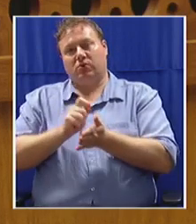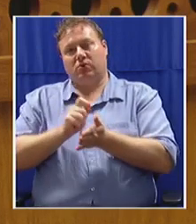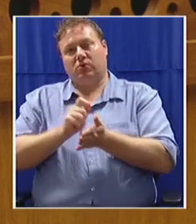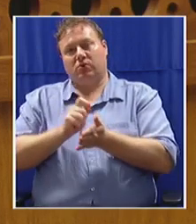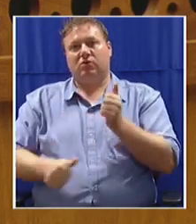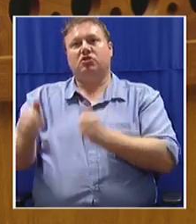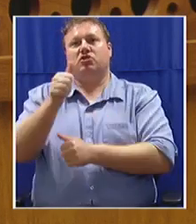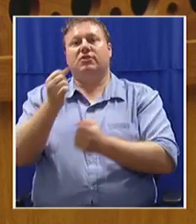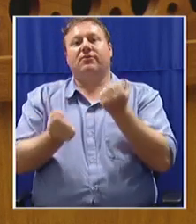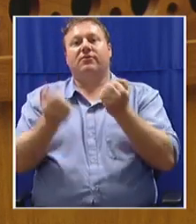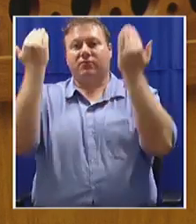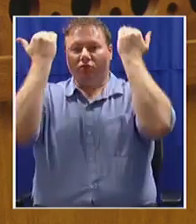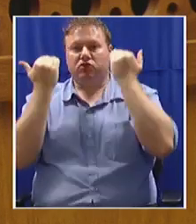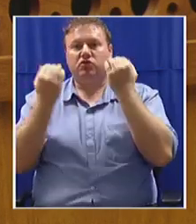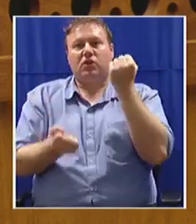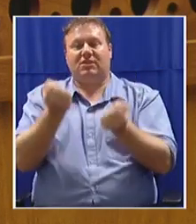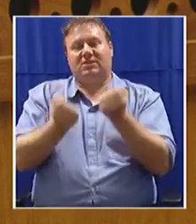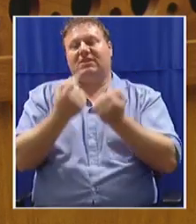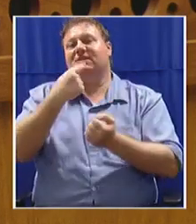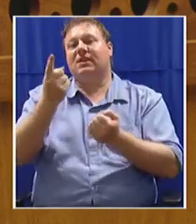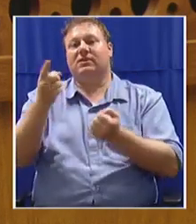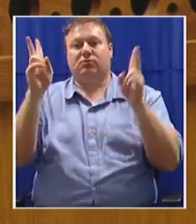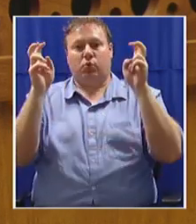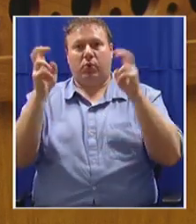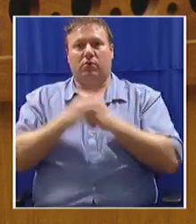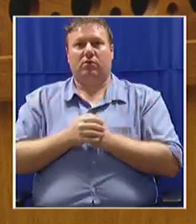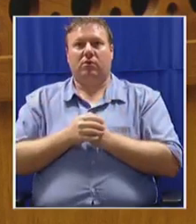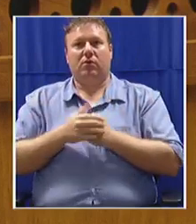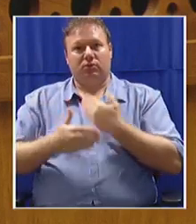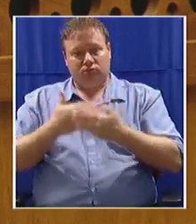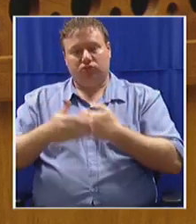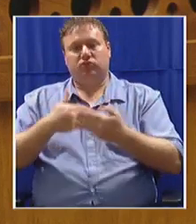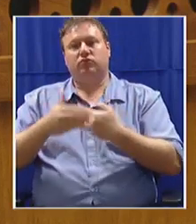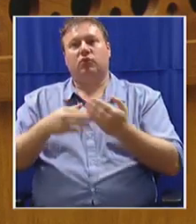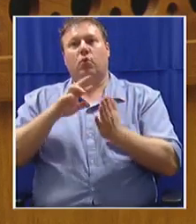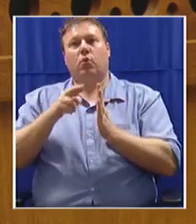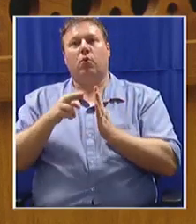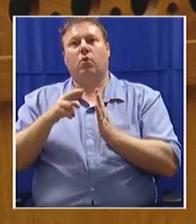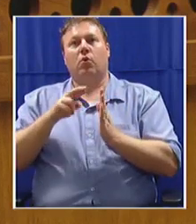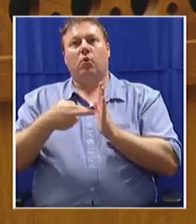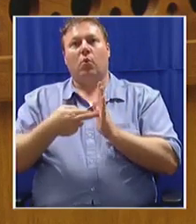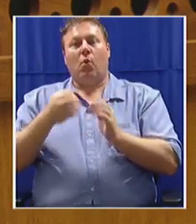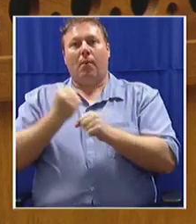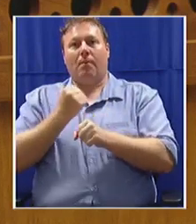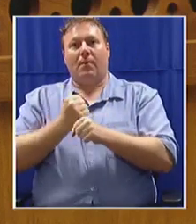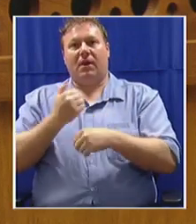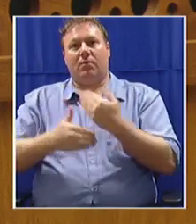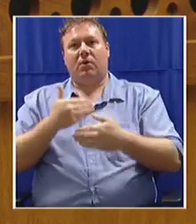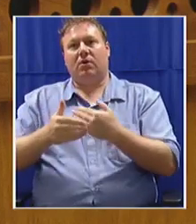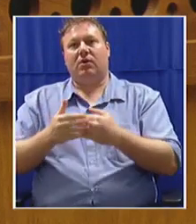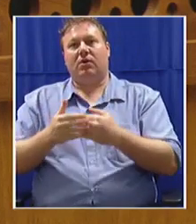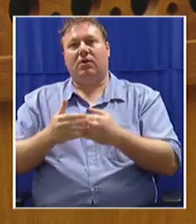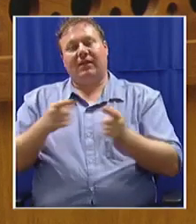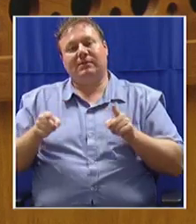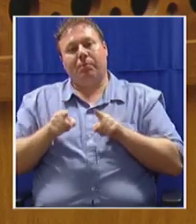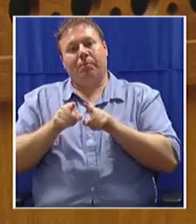said, and he said, and I quote, "The ongoing lawmaking process may comfortably run parallel